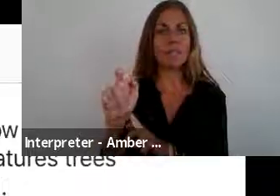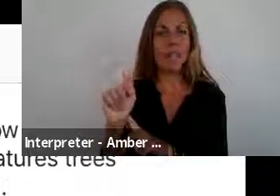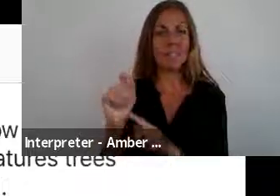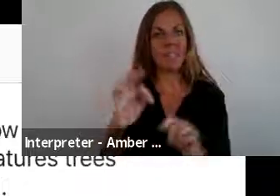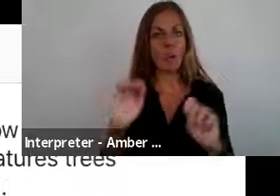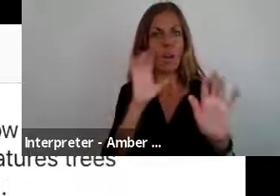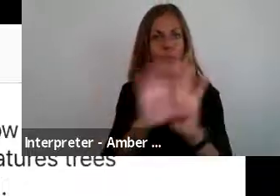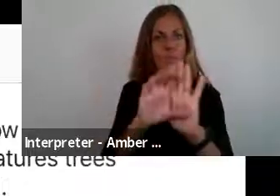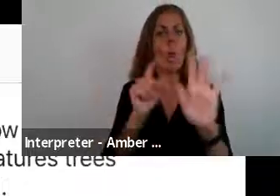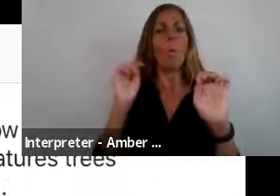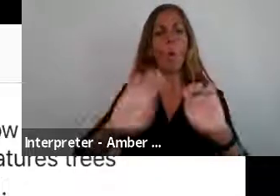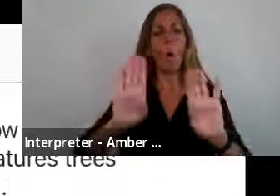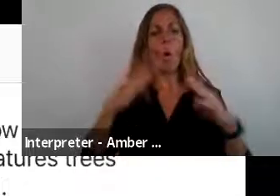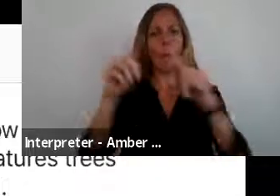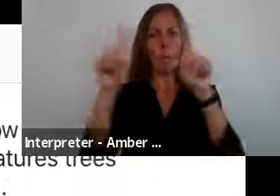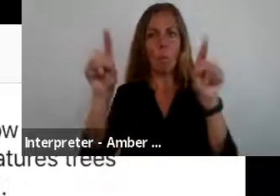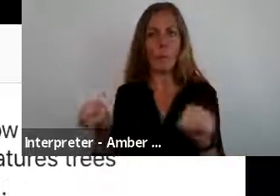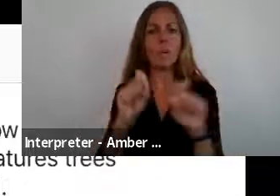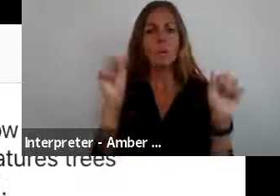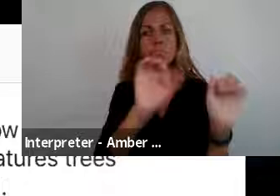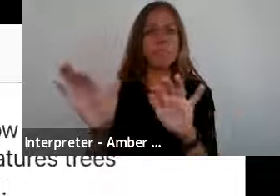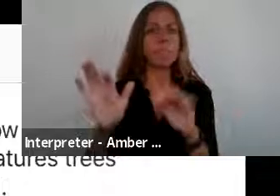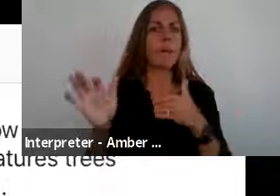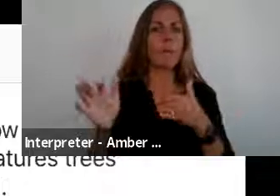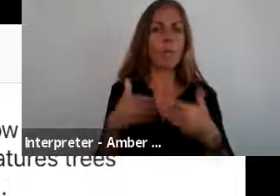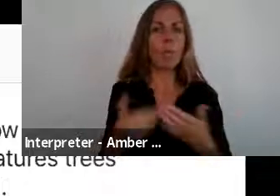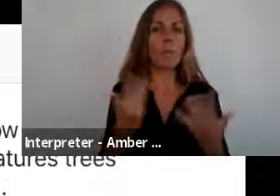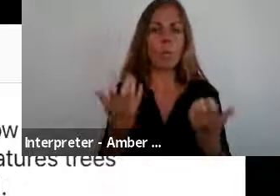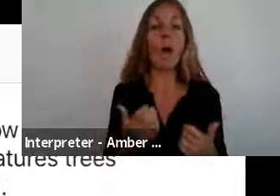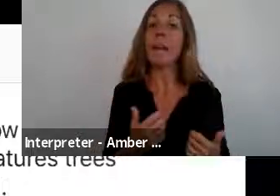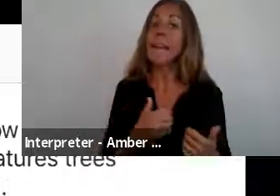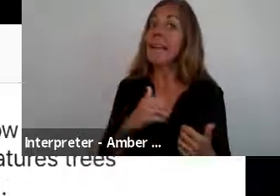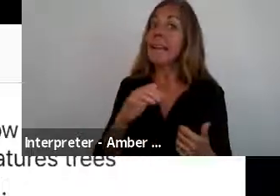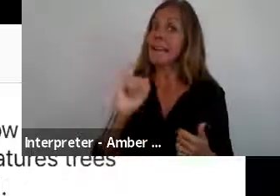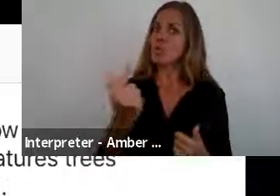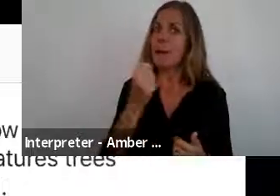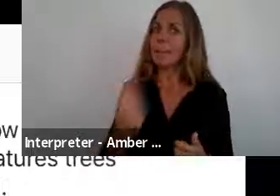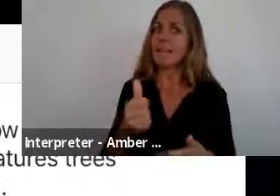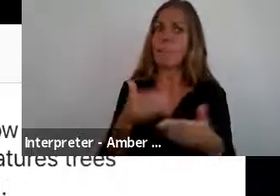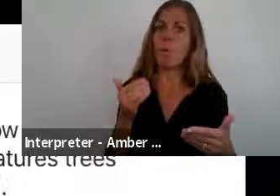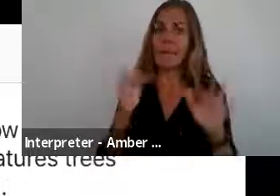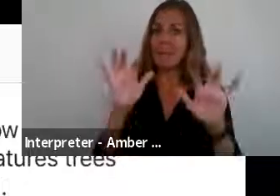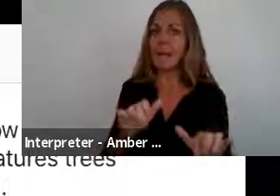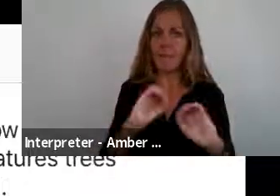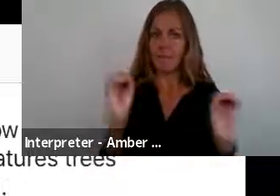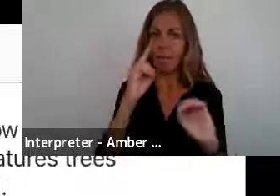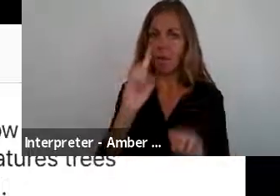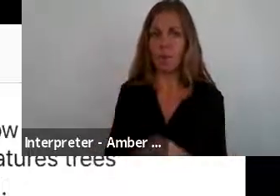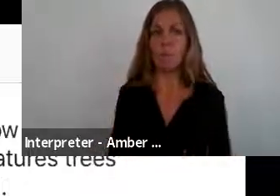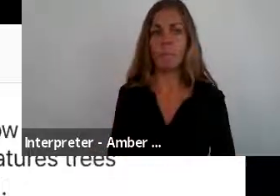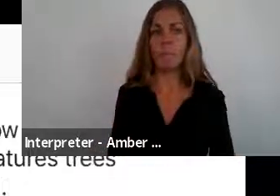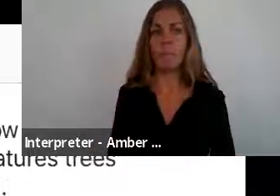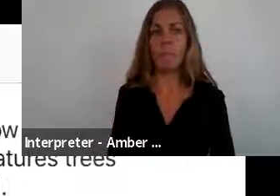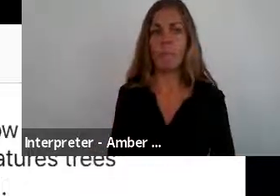it'll open up a window for you to write in all of the entries. It won't be pre-written there for you. But here also, if you have